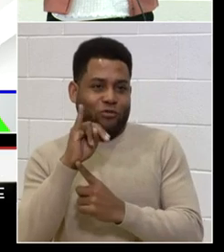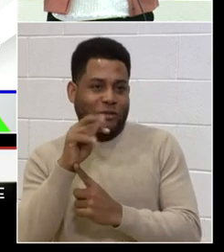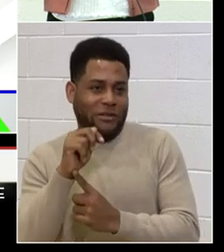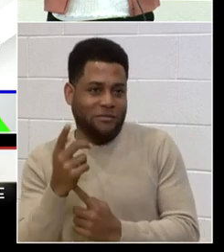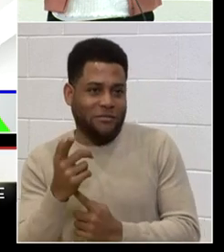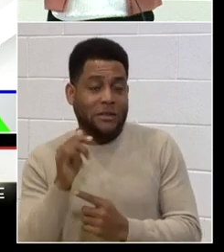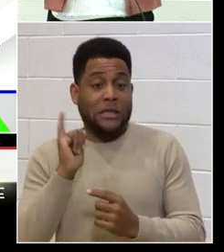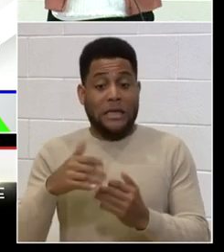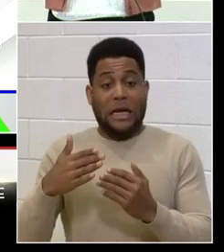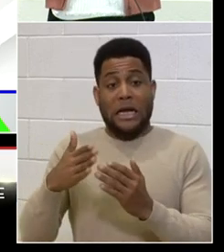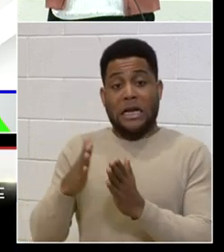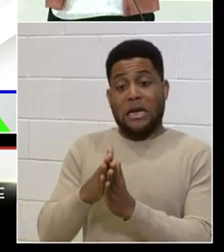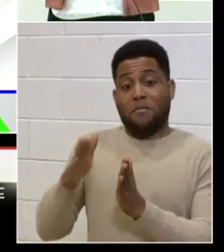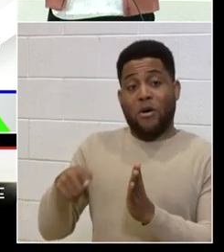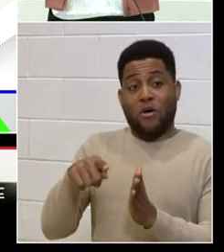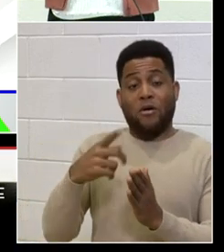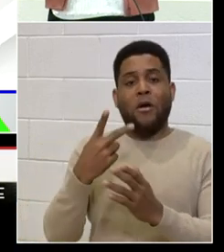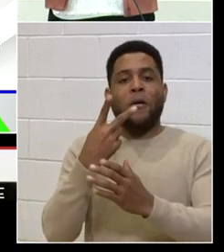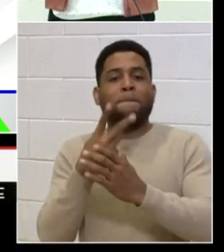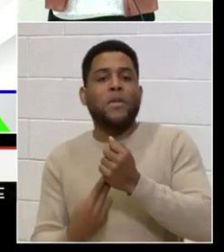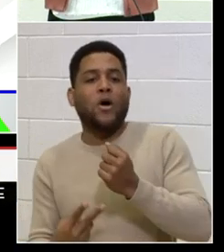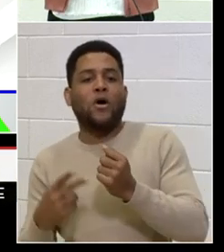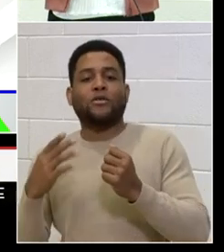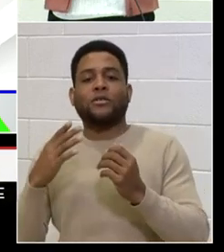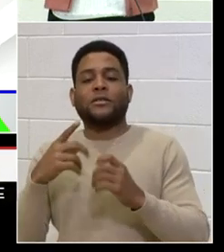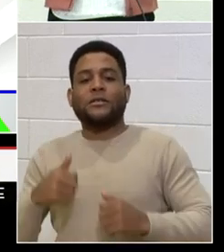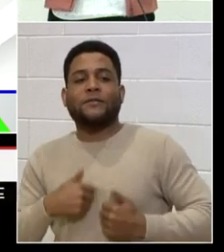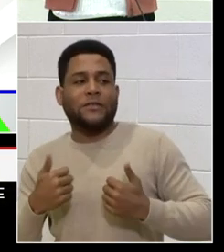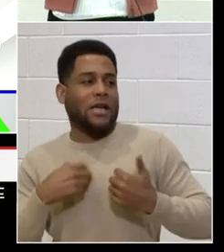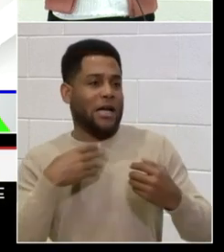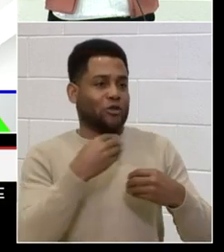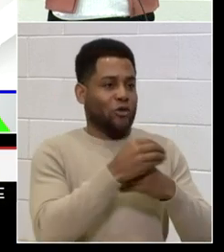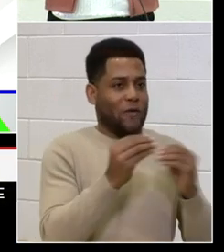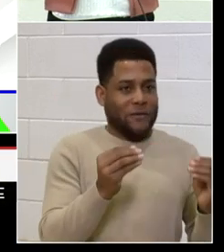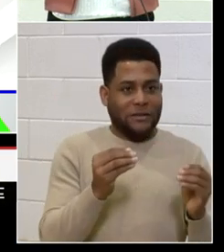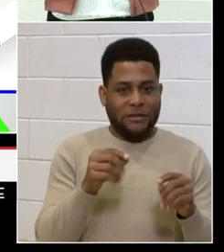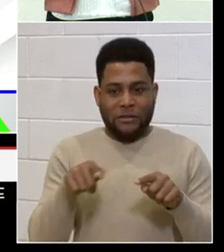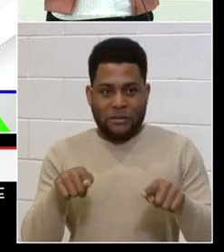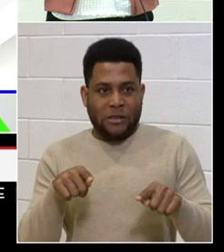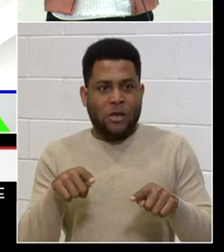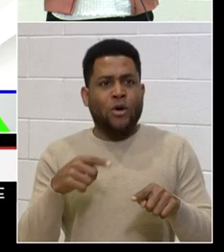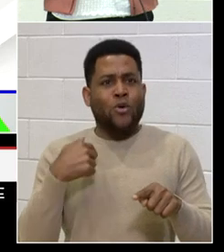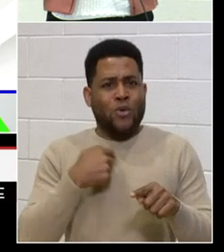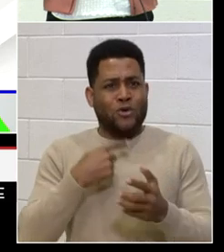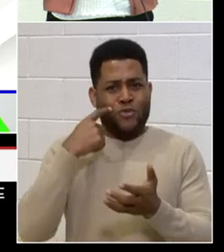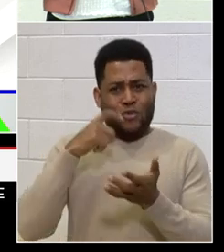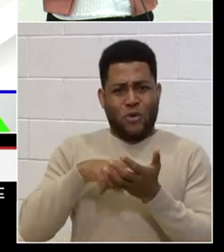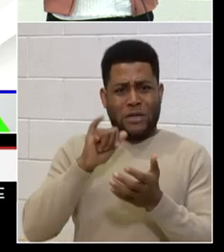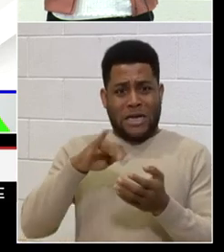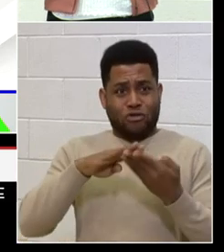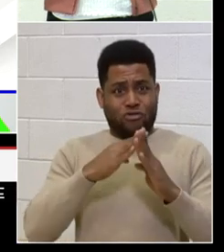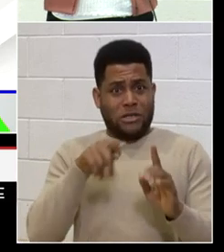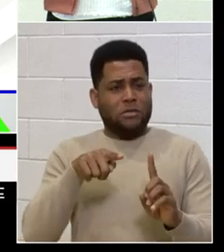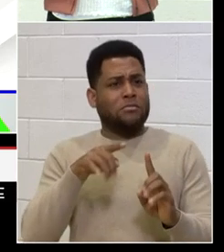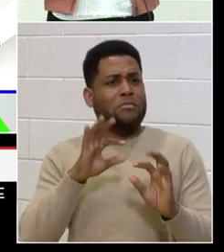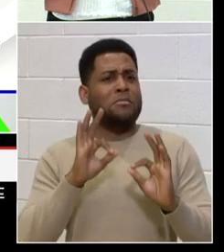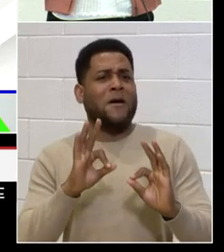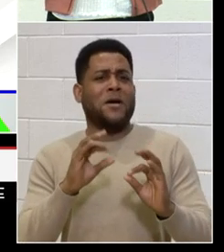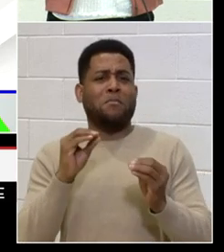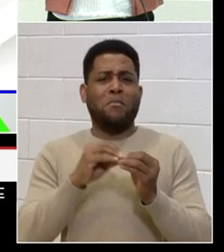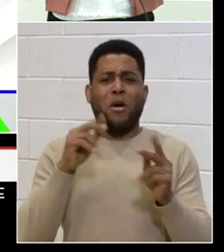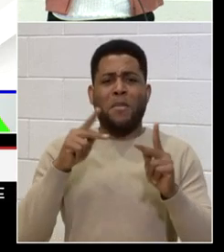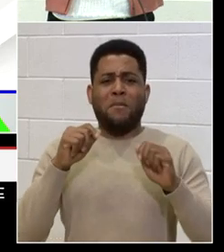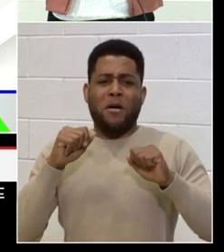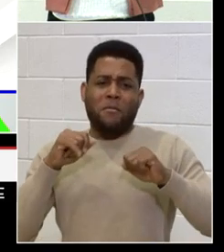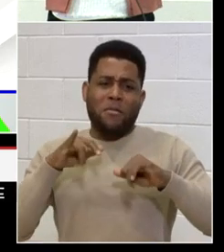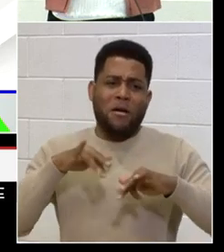and commercial fared better than areas like the downtown that were heavily commercial facilities. In the areas of